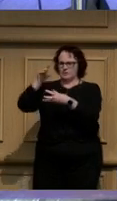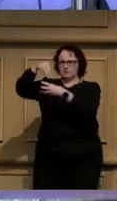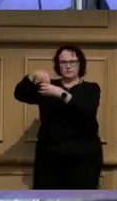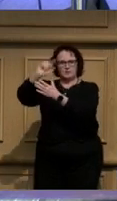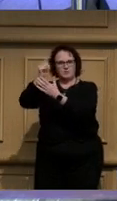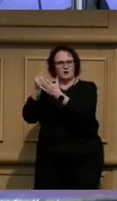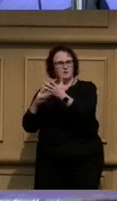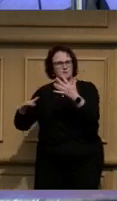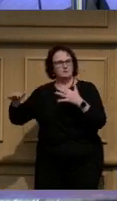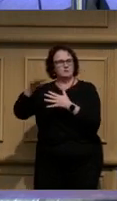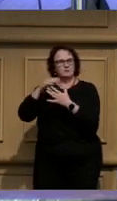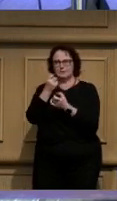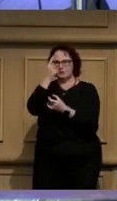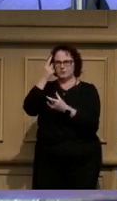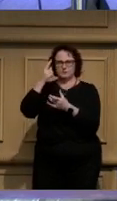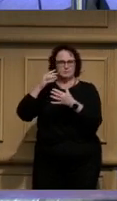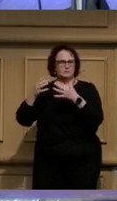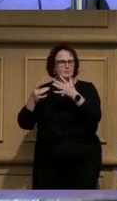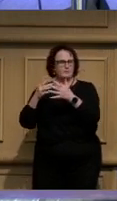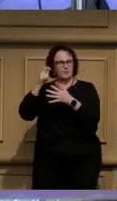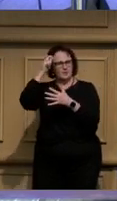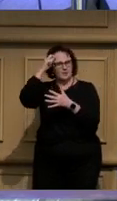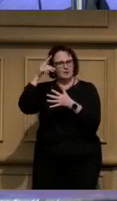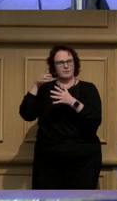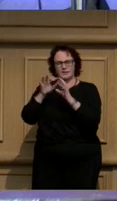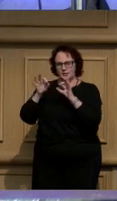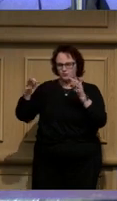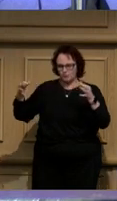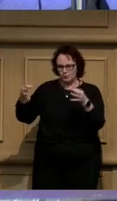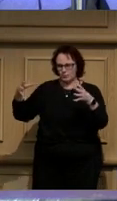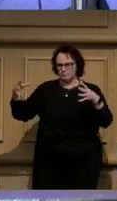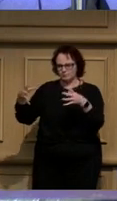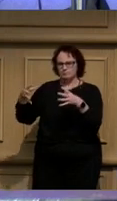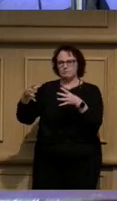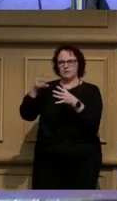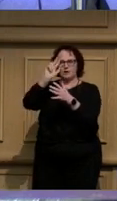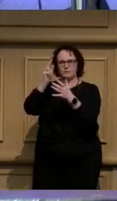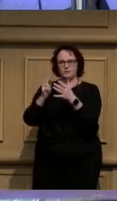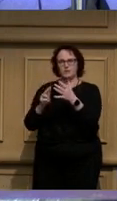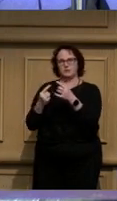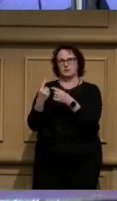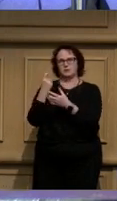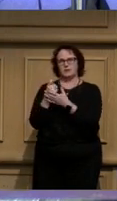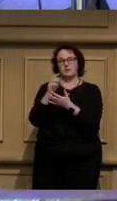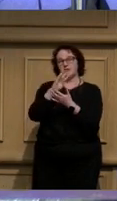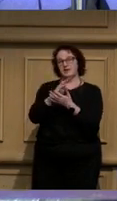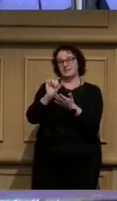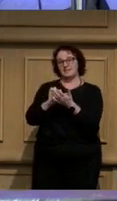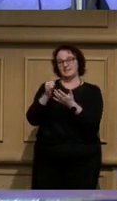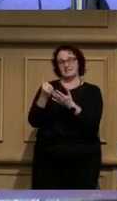I think that if you think of the community or the group of artists around the time of